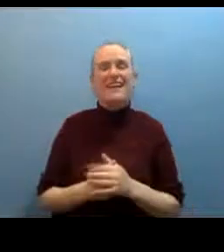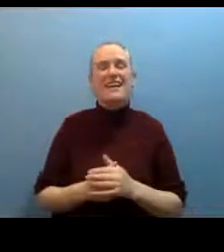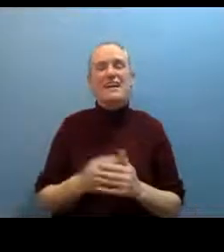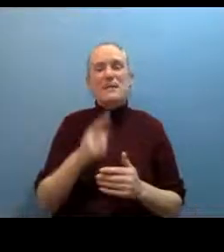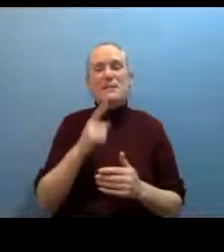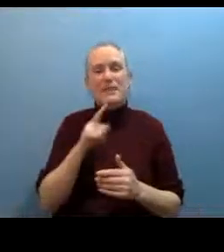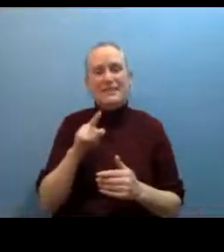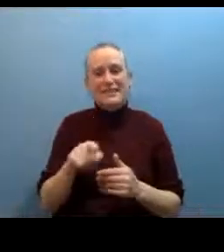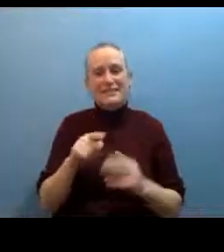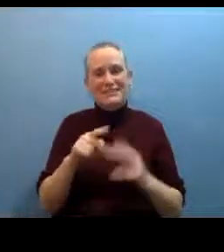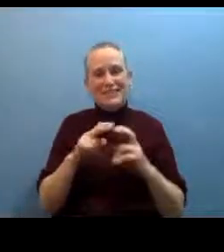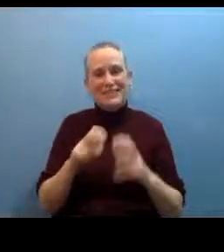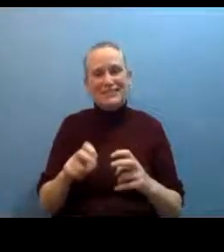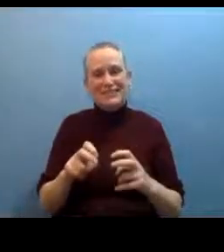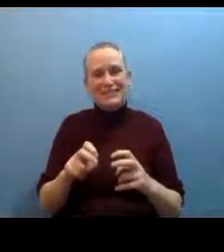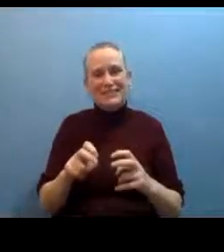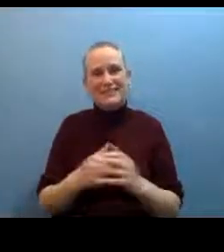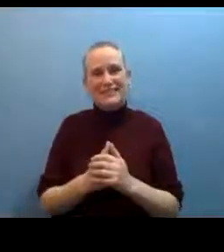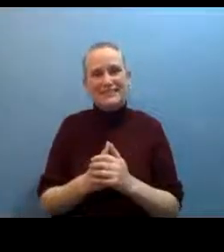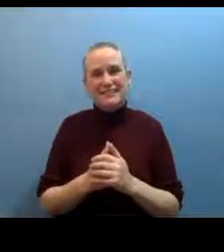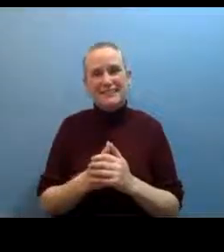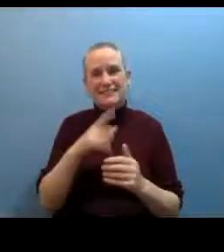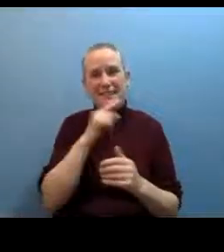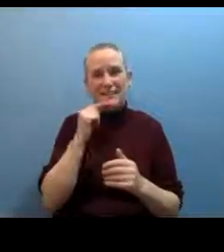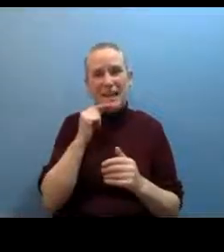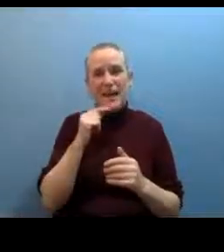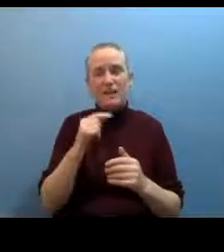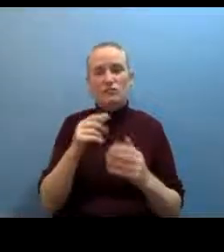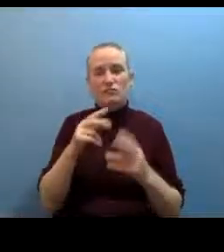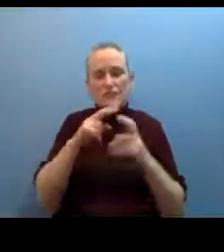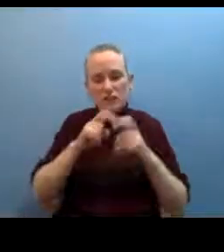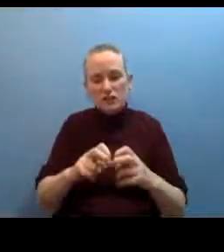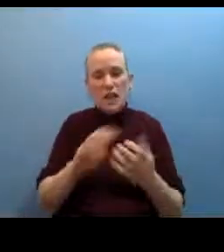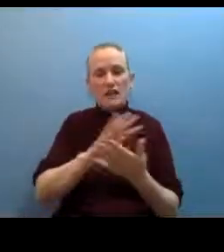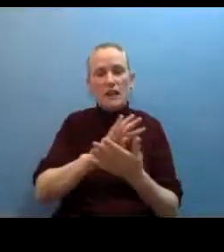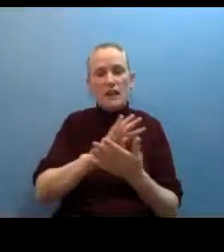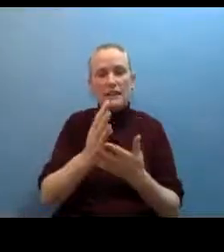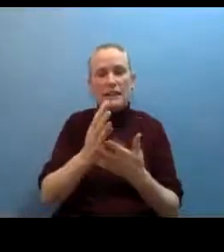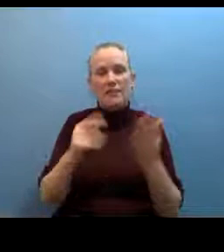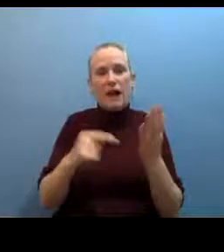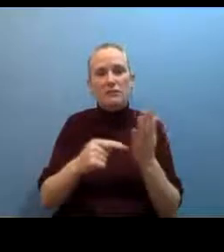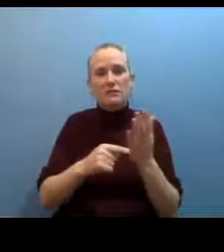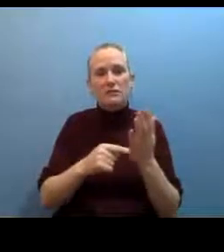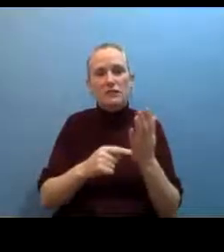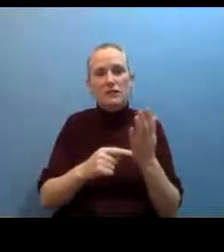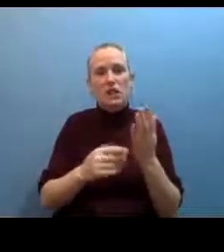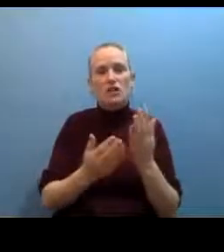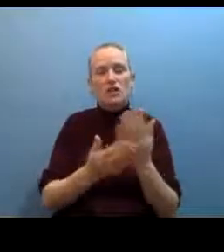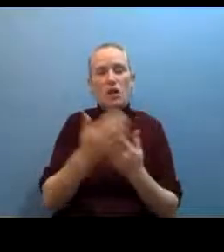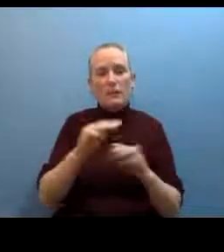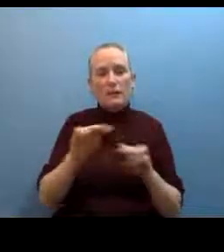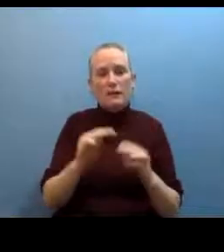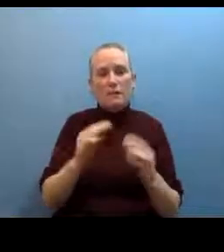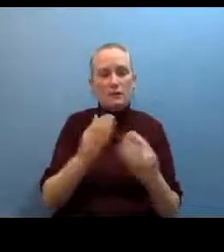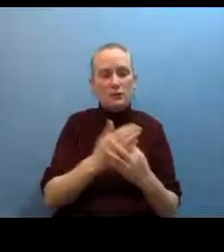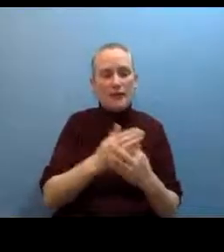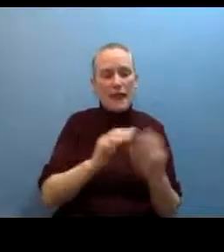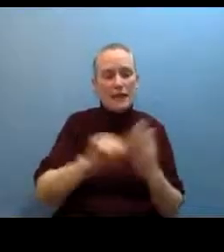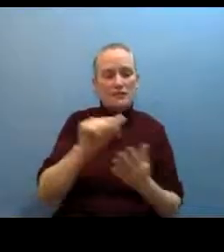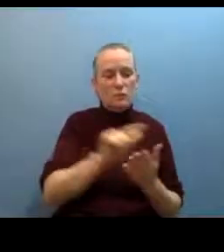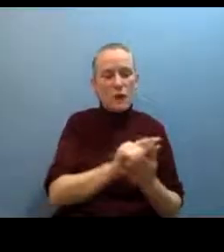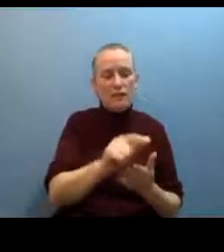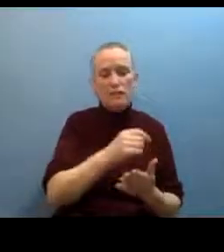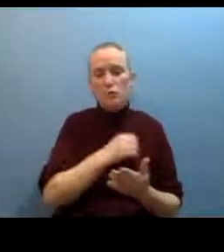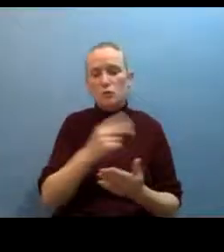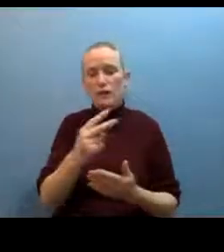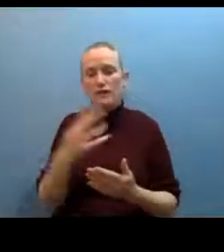that research was, there was 19,000 young people in Ireland between the ages of 12 and 25. and they answered